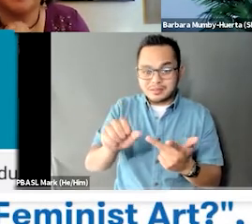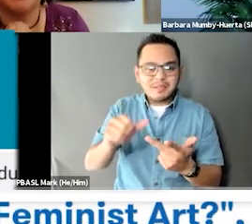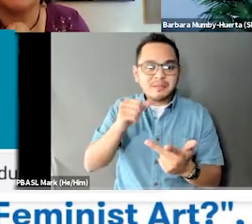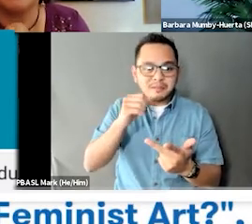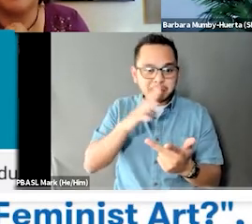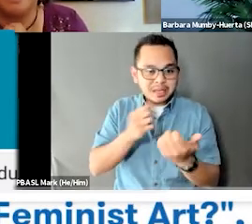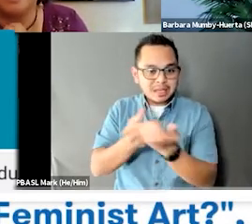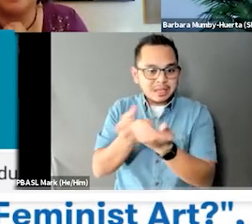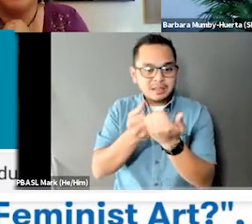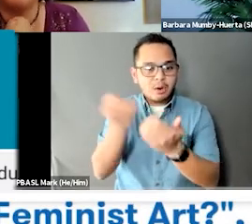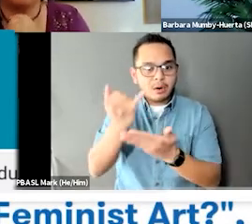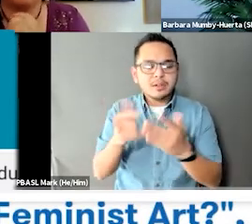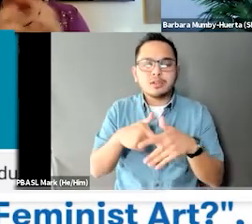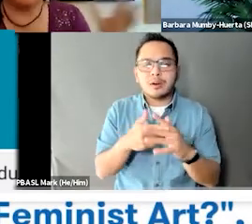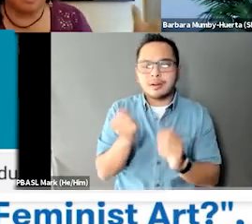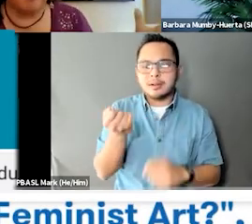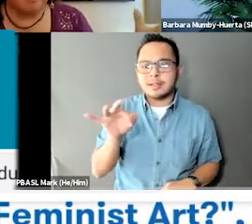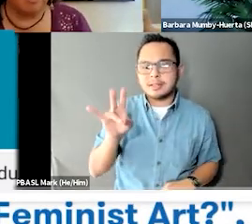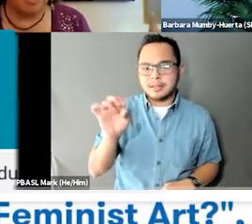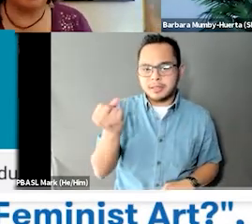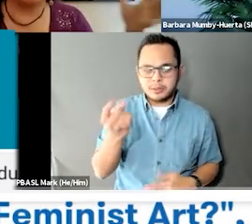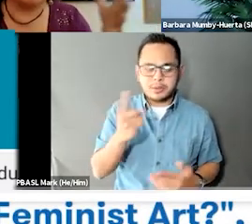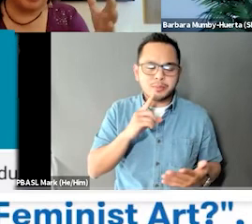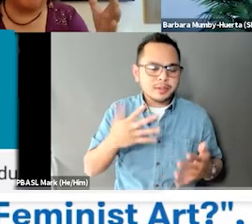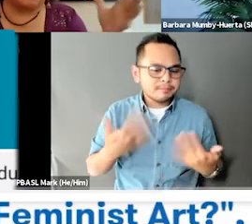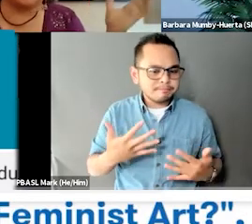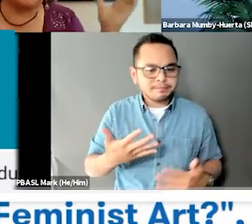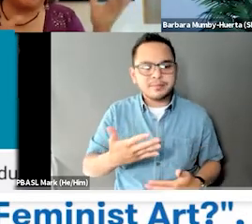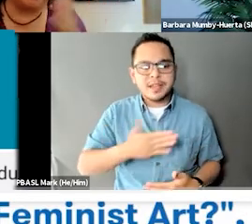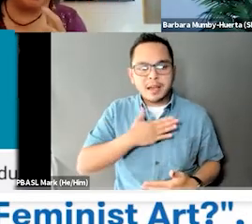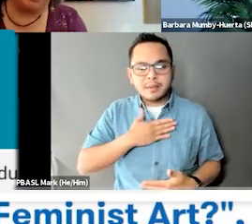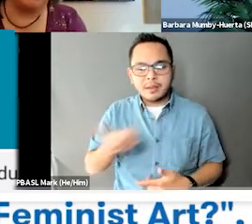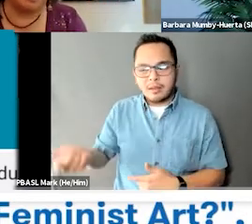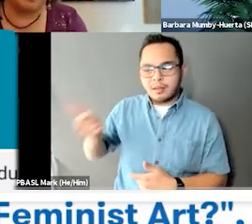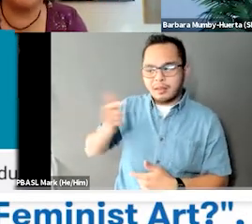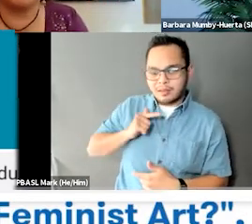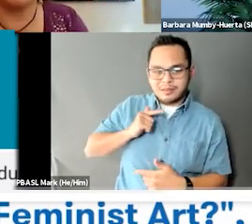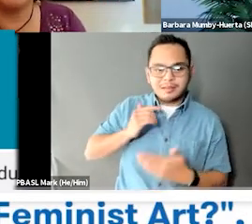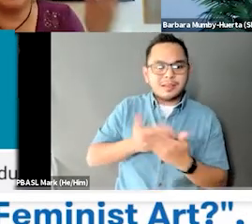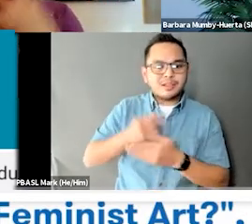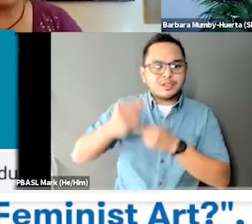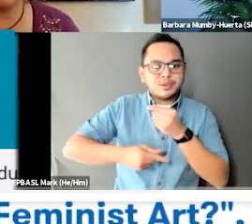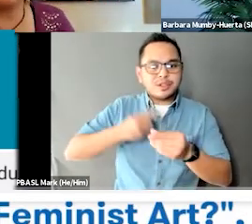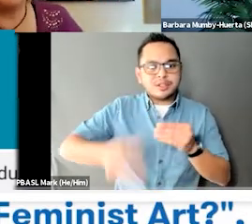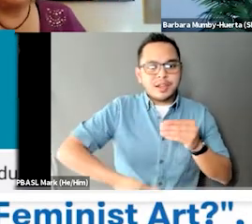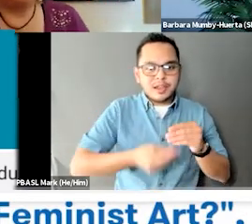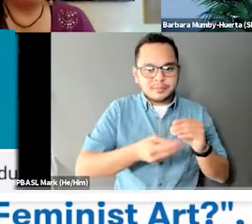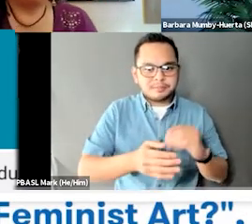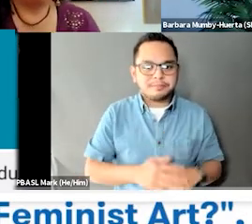in the 1970s. So I'm really happy we're the next generation to add to this. Next